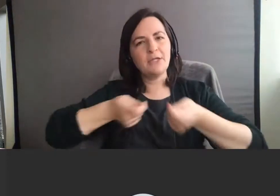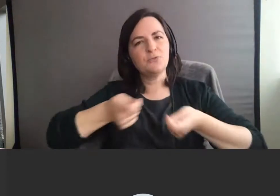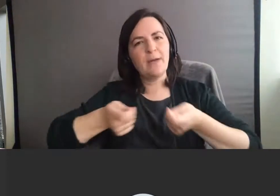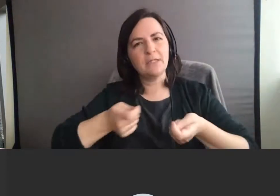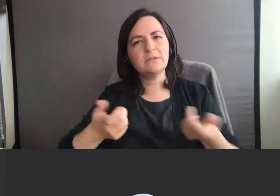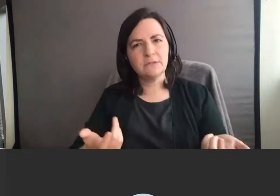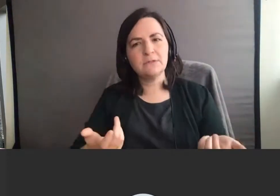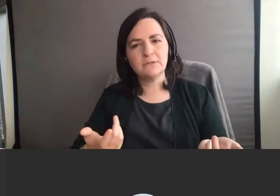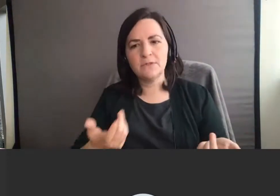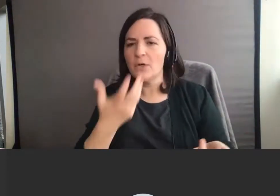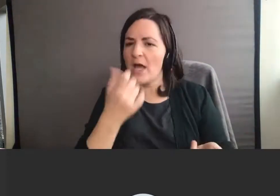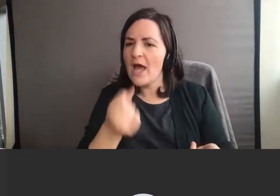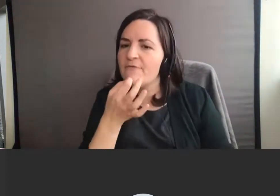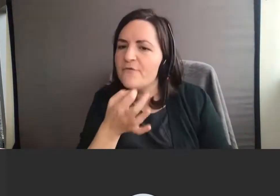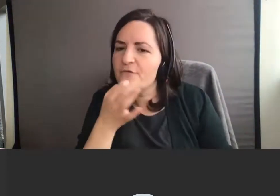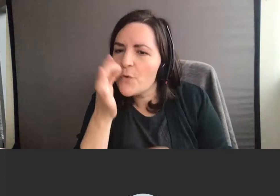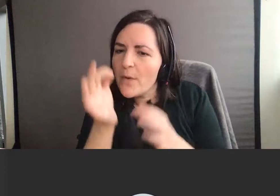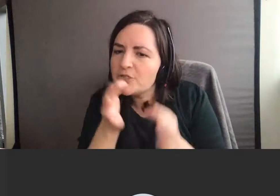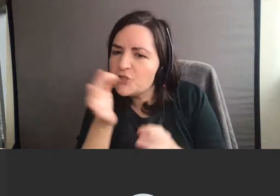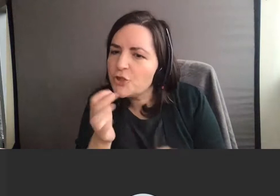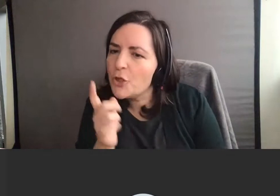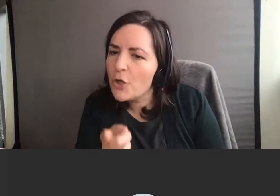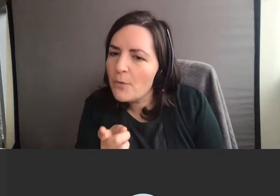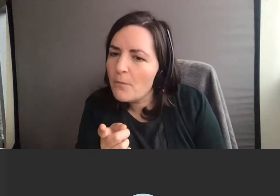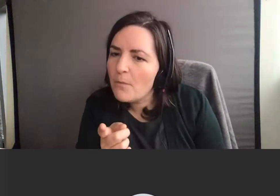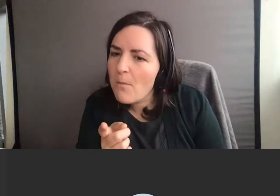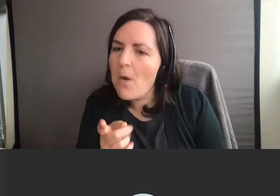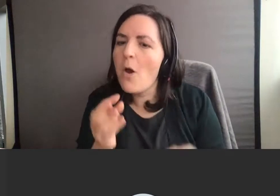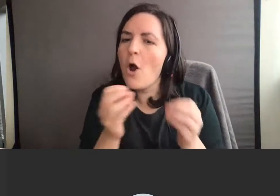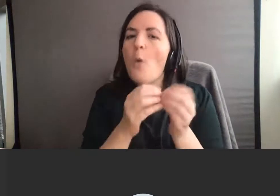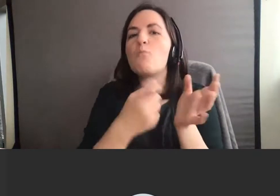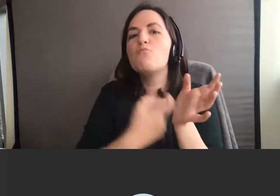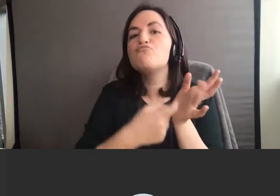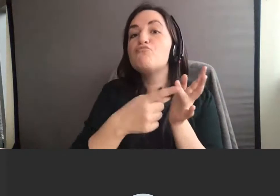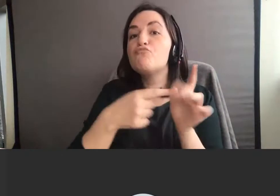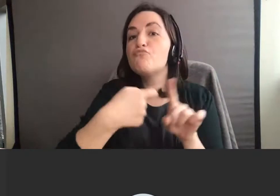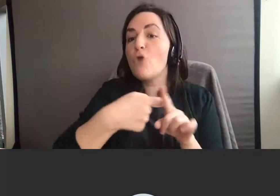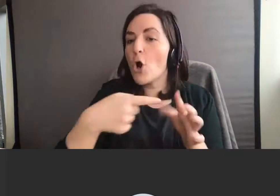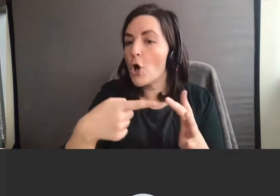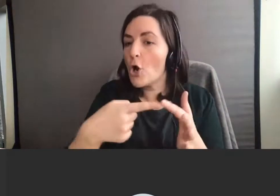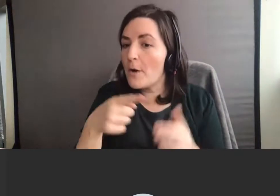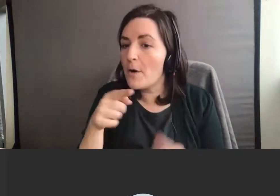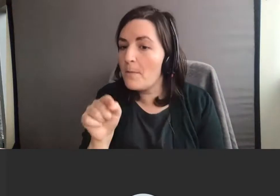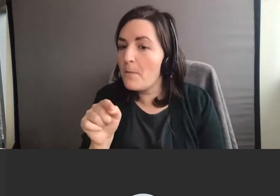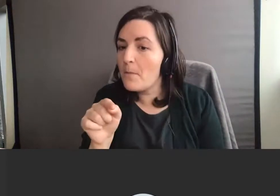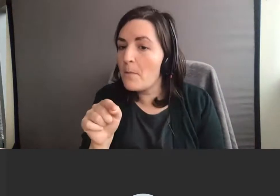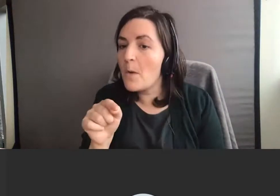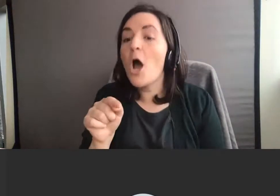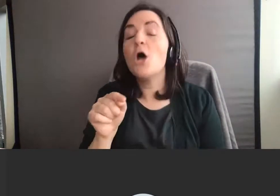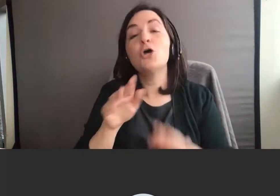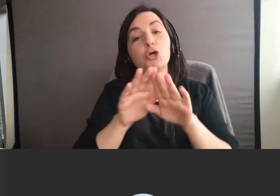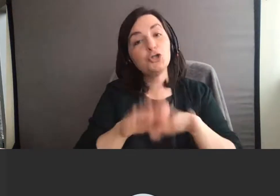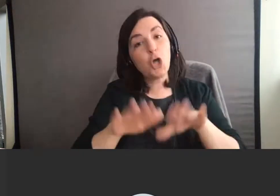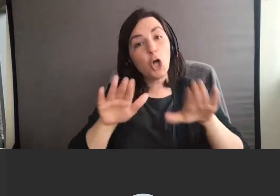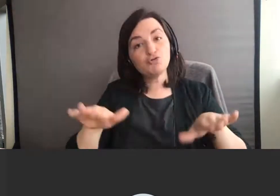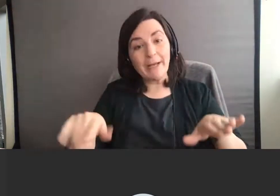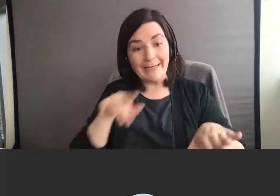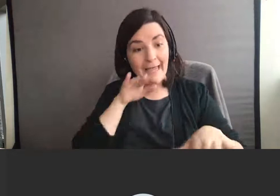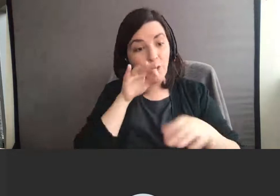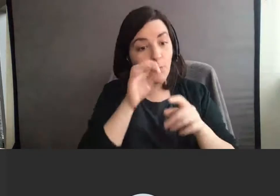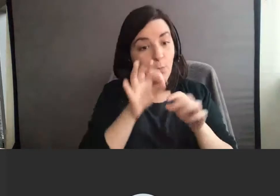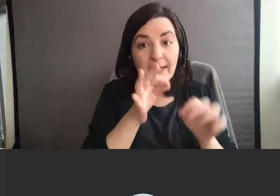we've got a couple of questions here. I've got a question here from Brooke. Can you also gather information from children in your